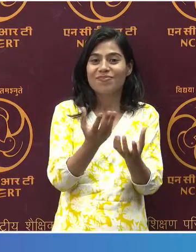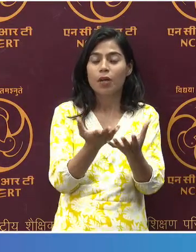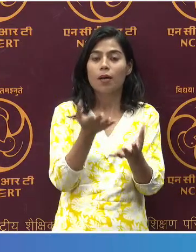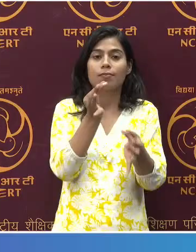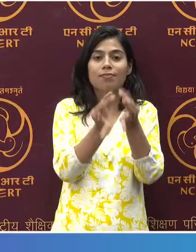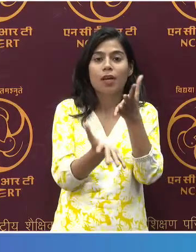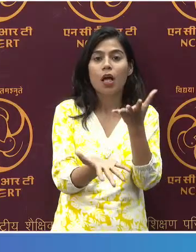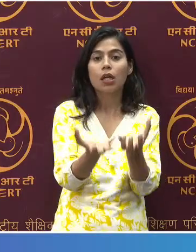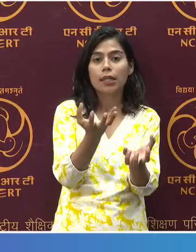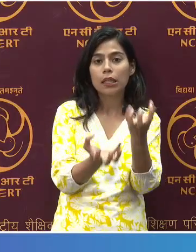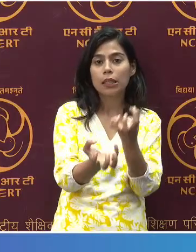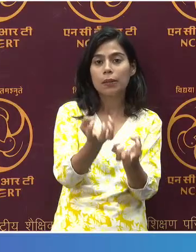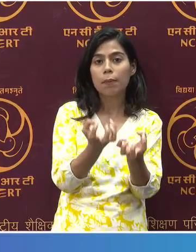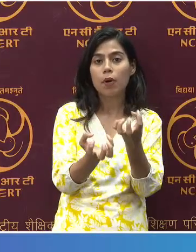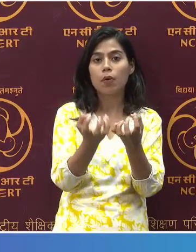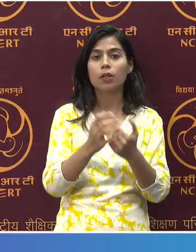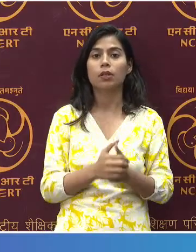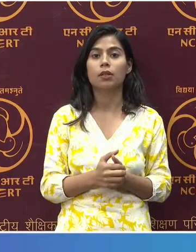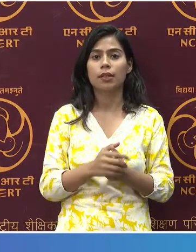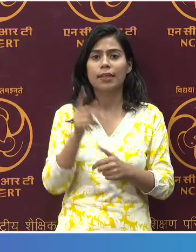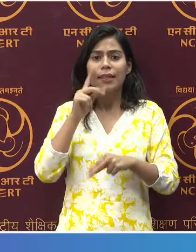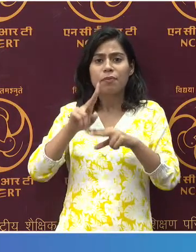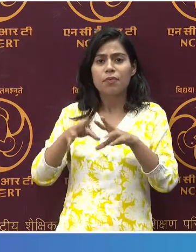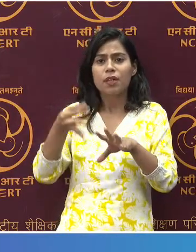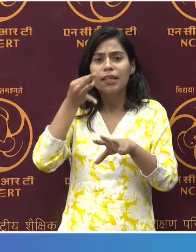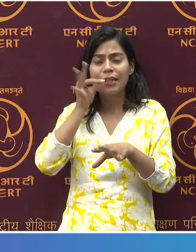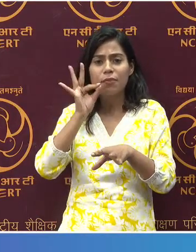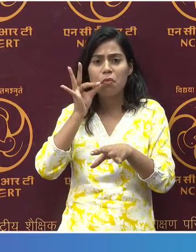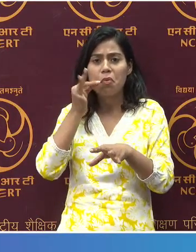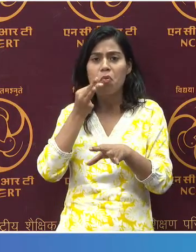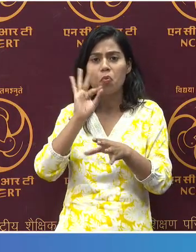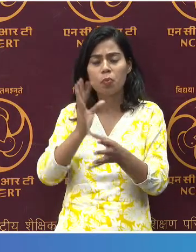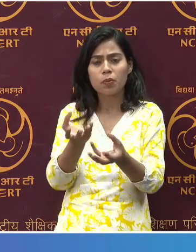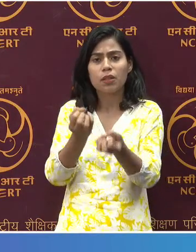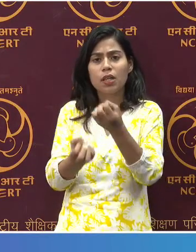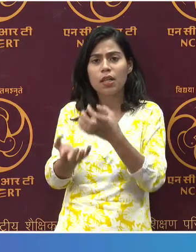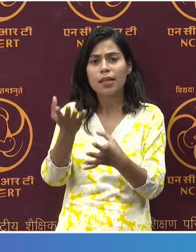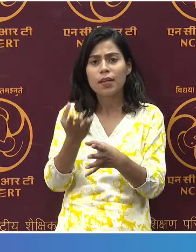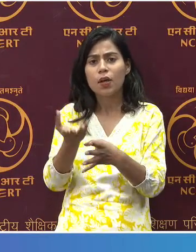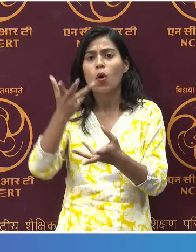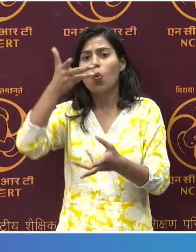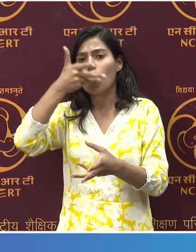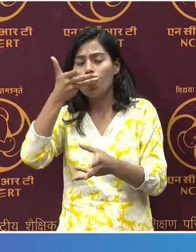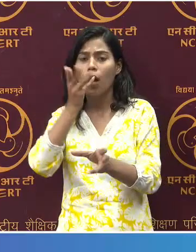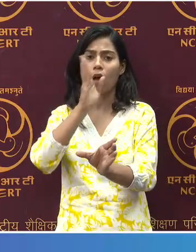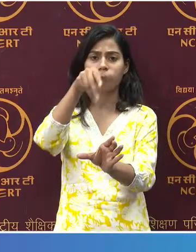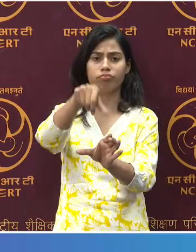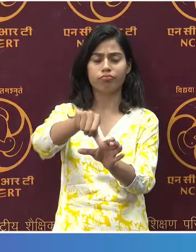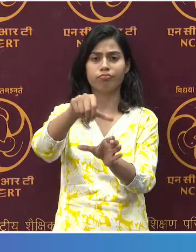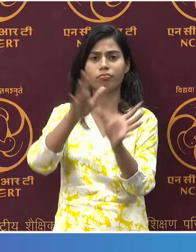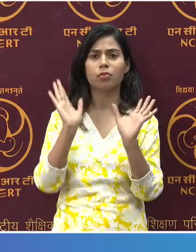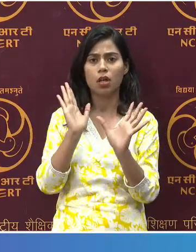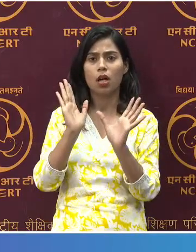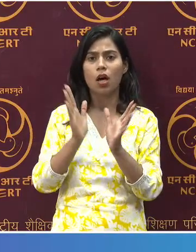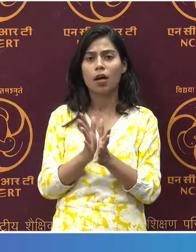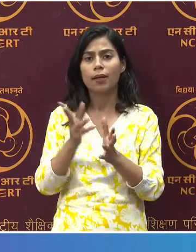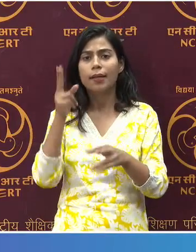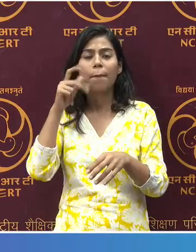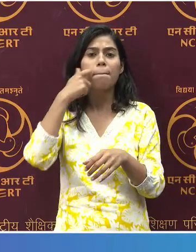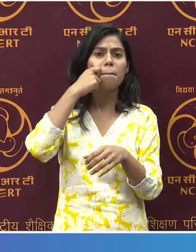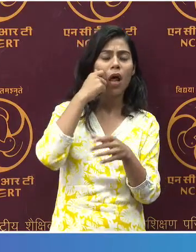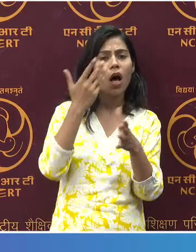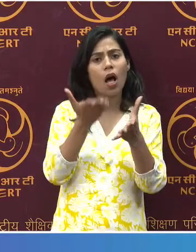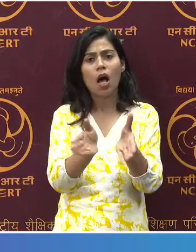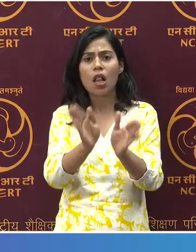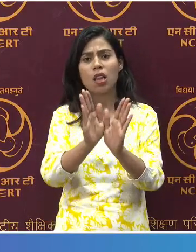suppose I have this one is the plastic, and if I heat it, if I dissolve in the water and so many things are there, if the plastic remains plastic,